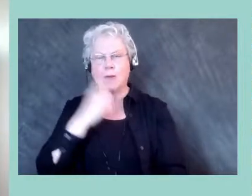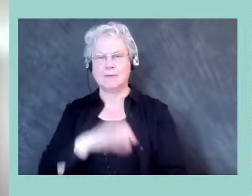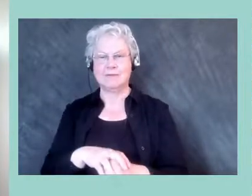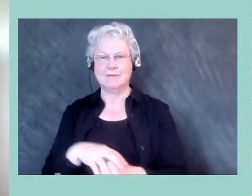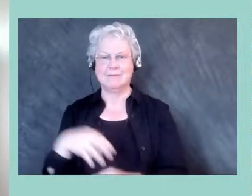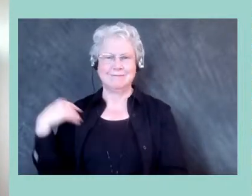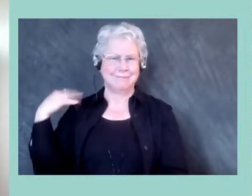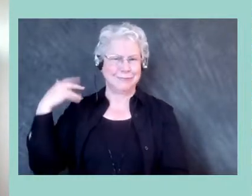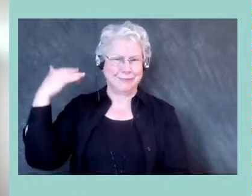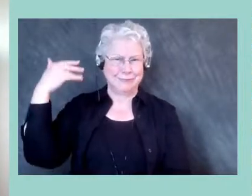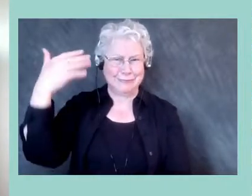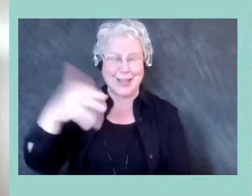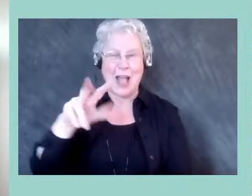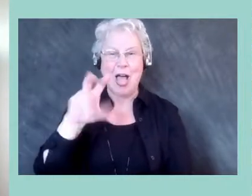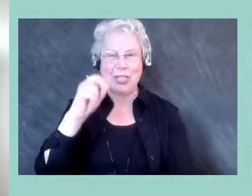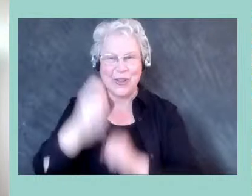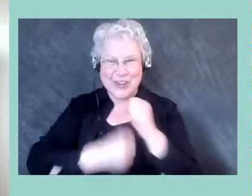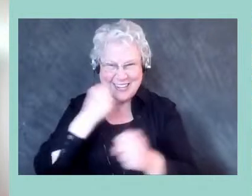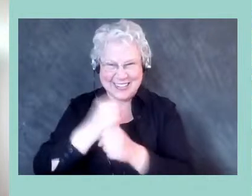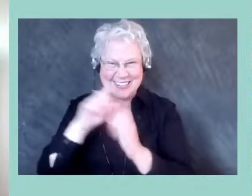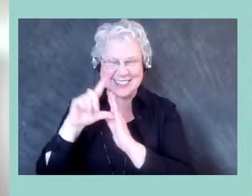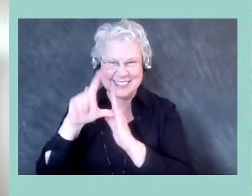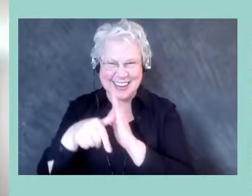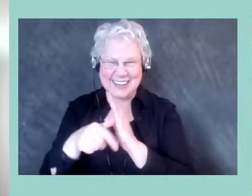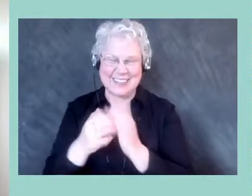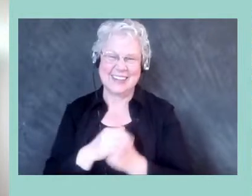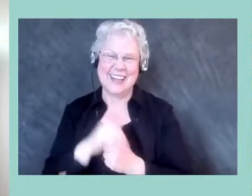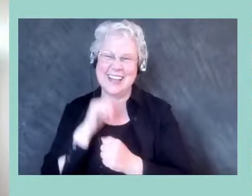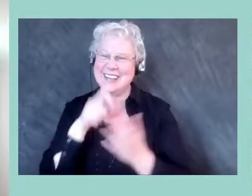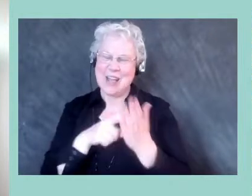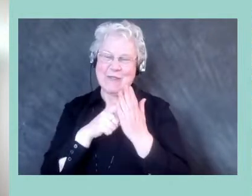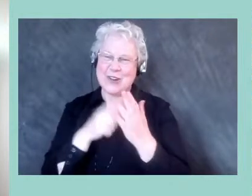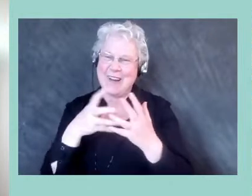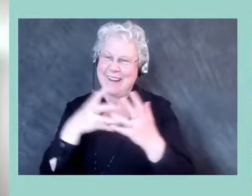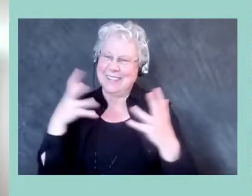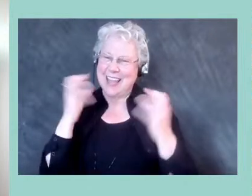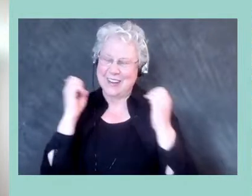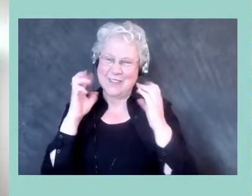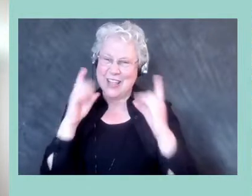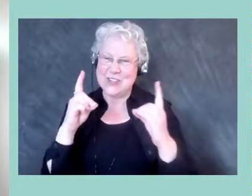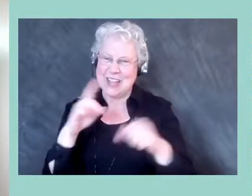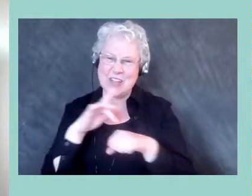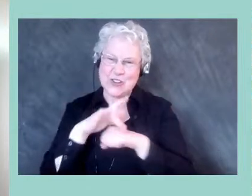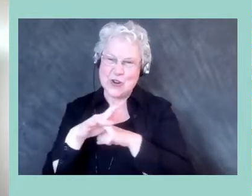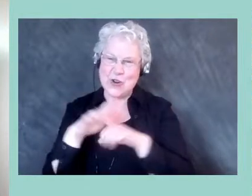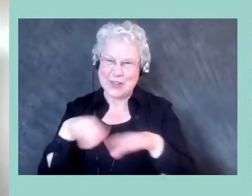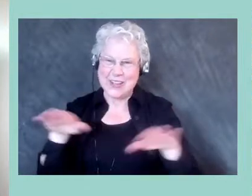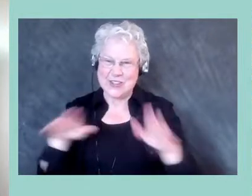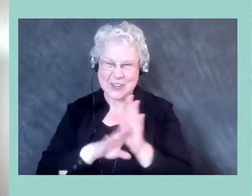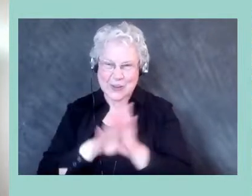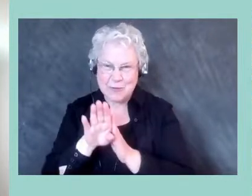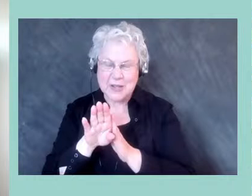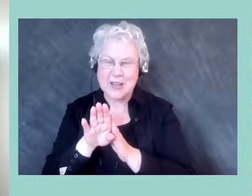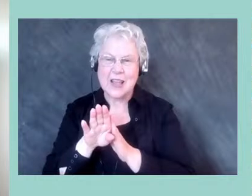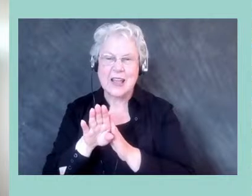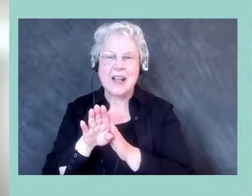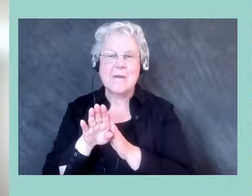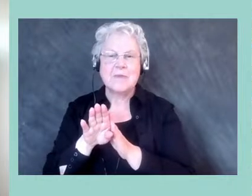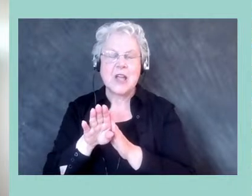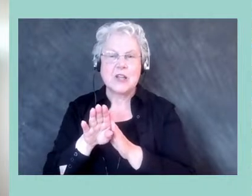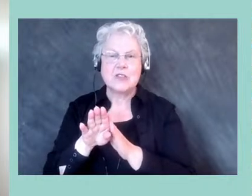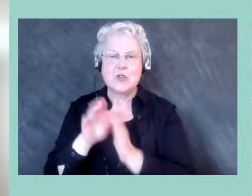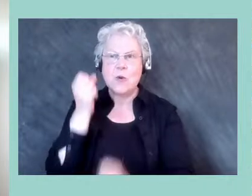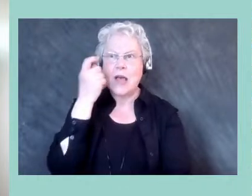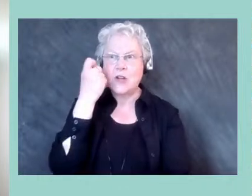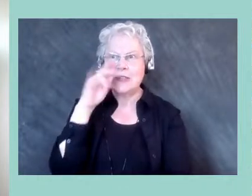30 years later, it doesn't take extensive education in early childhood development for many of us to receive that